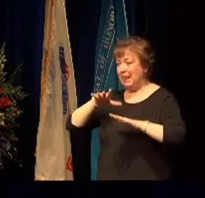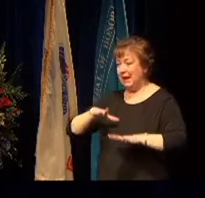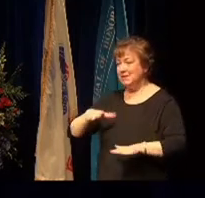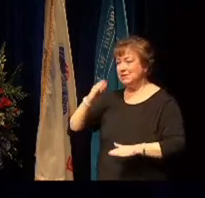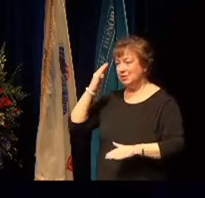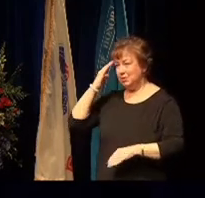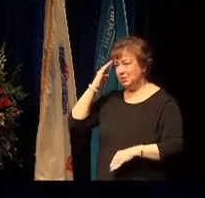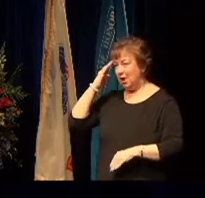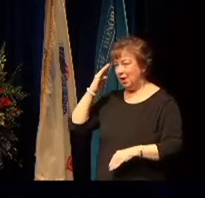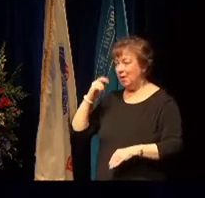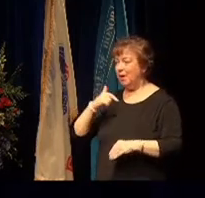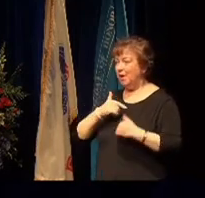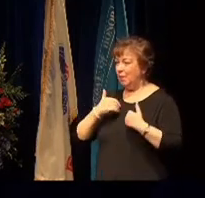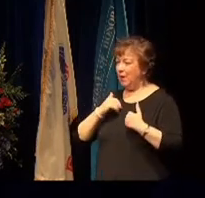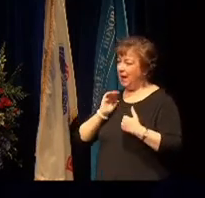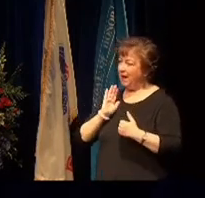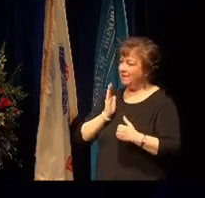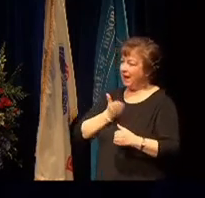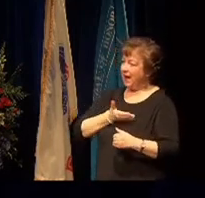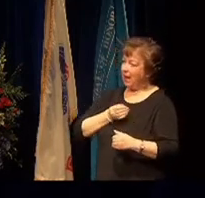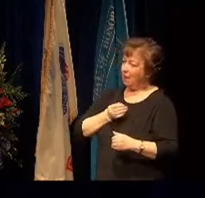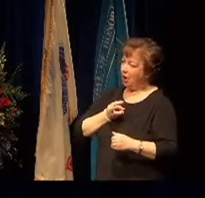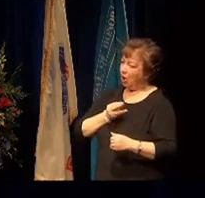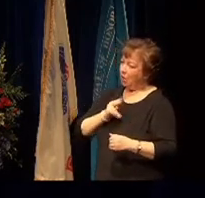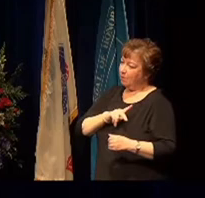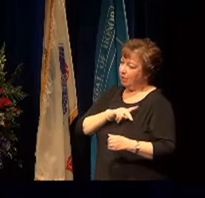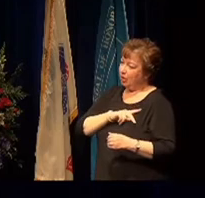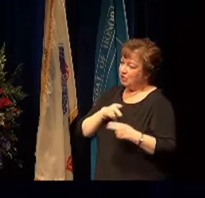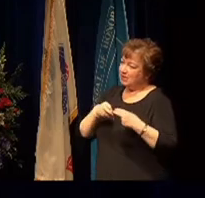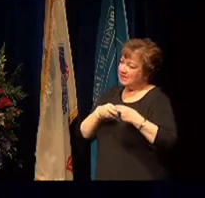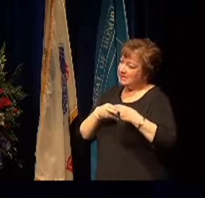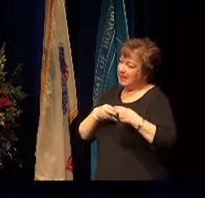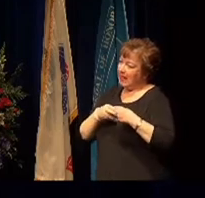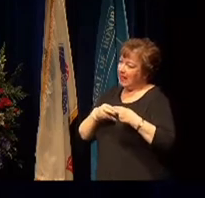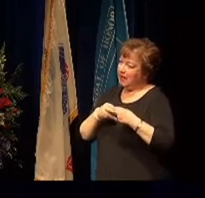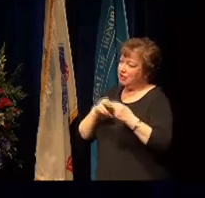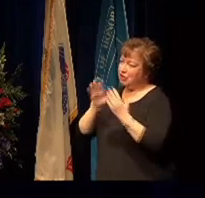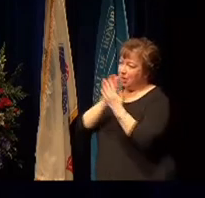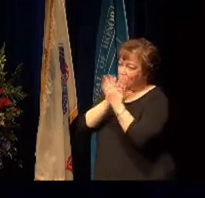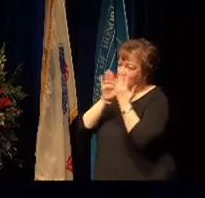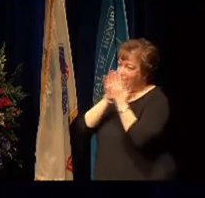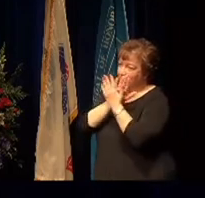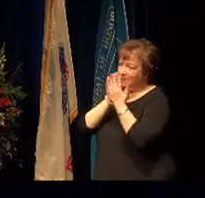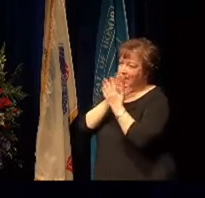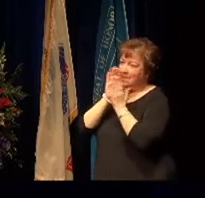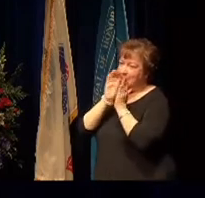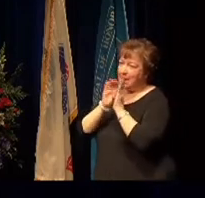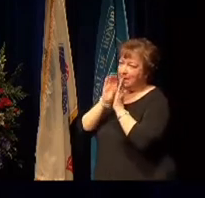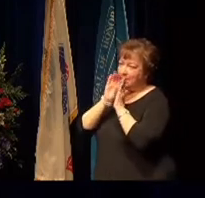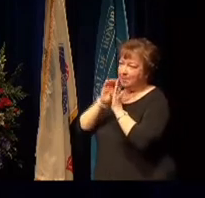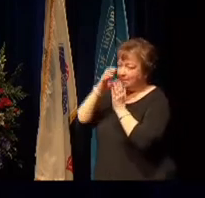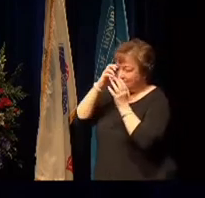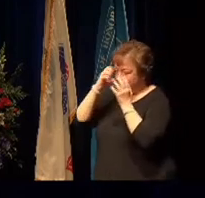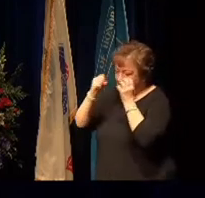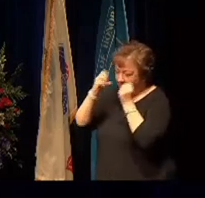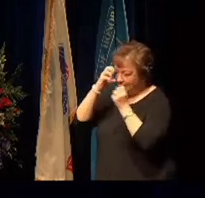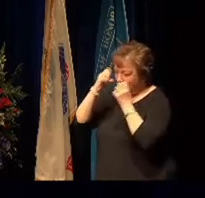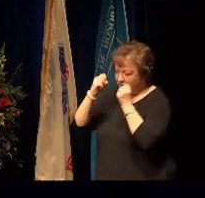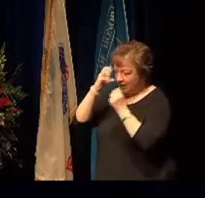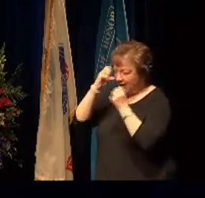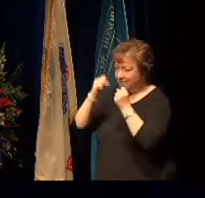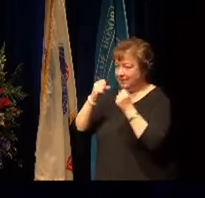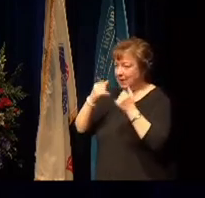own personal slideshow of memories that we can play, we can pause, and we